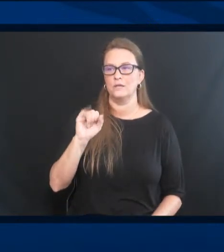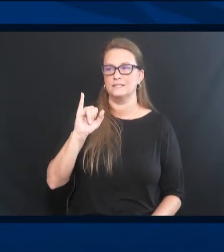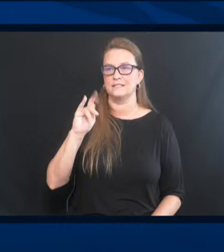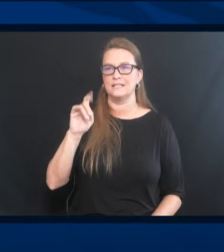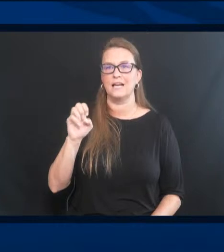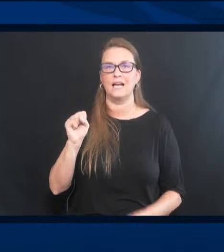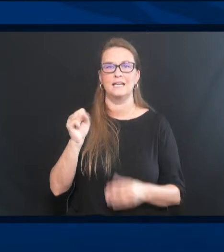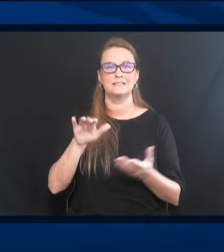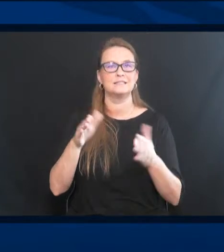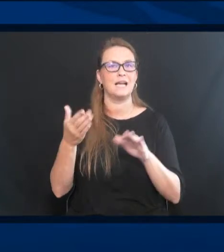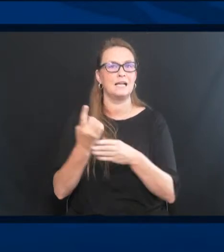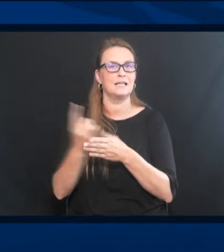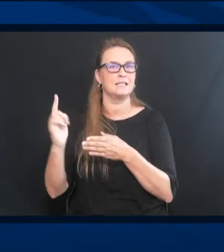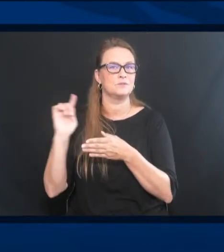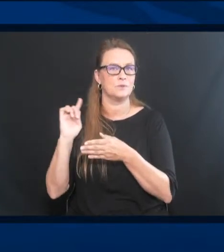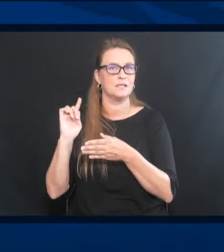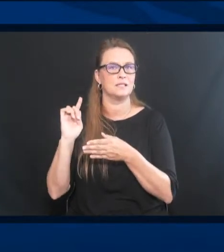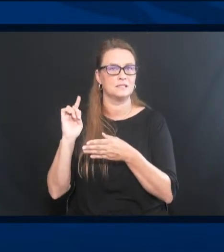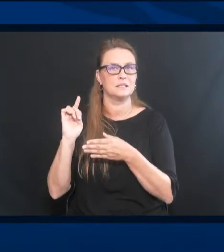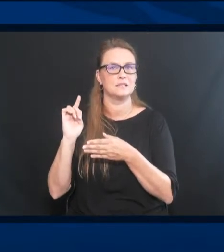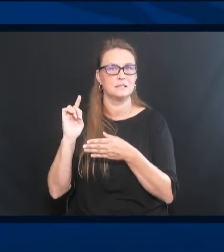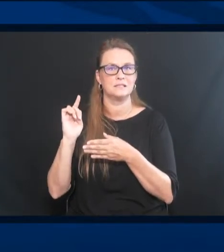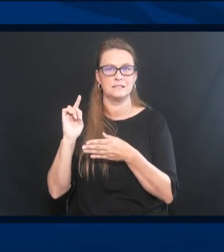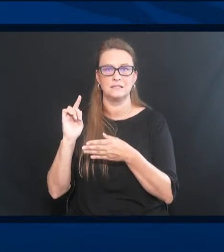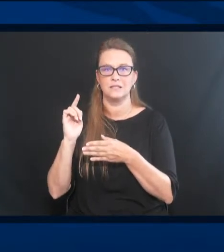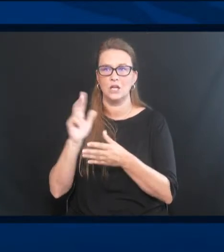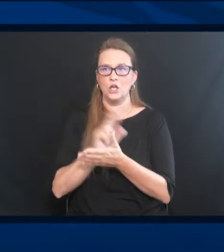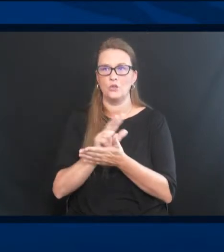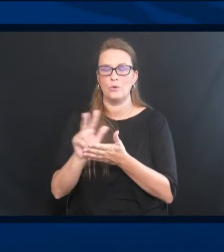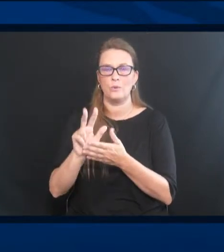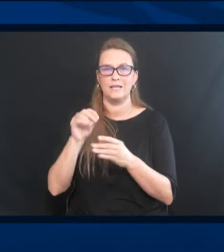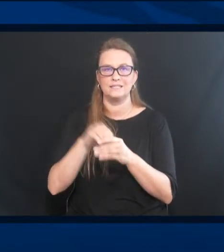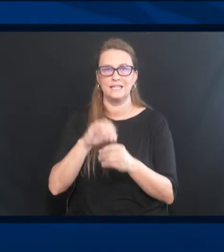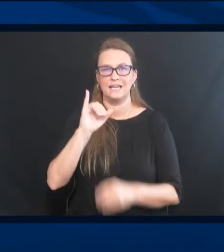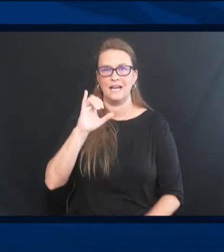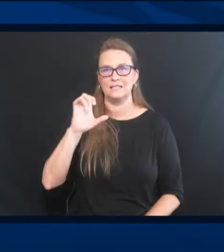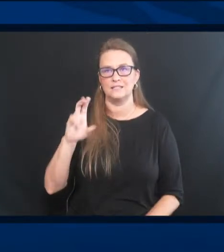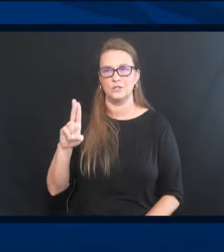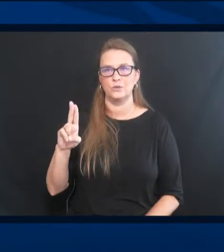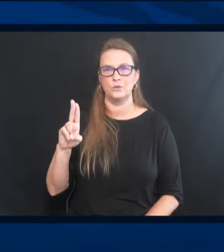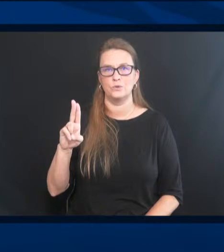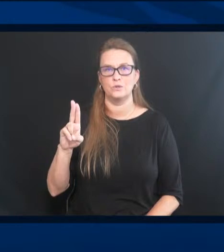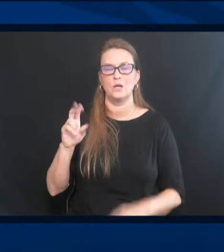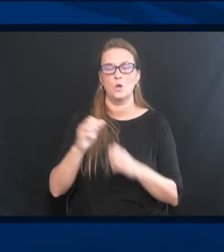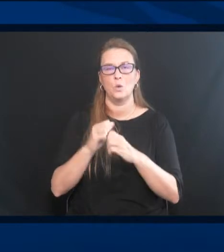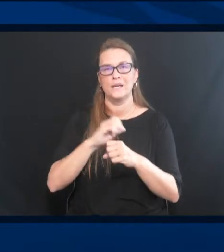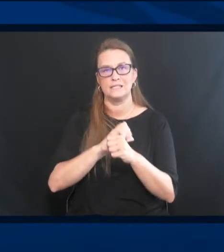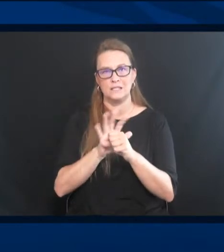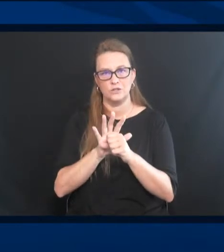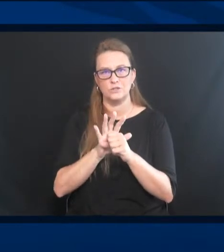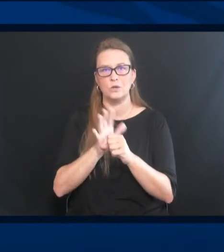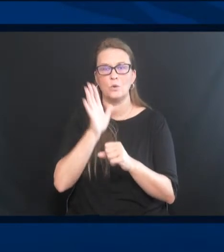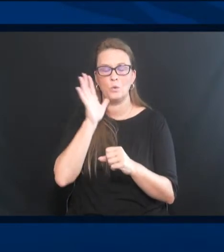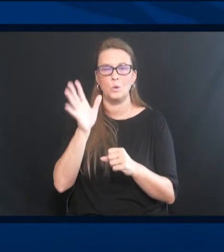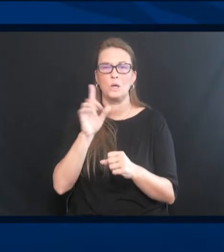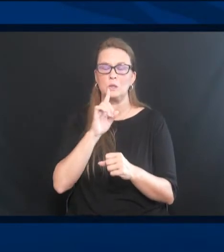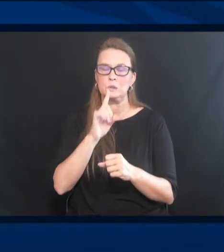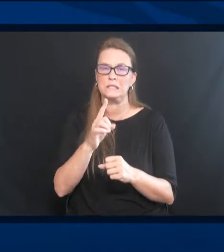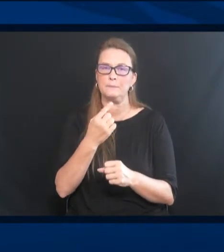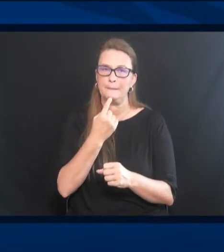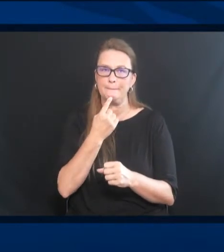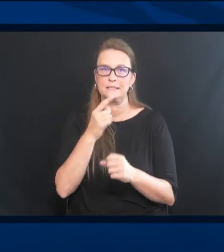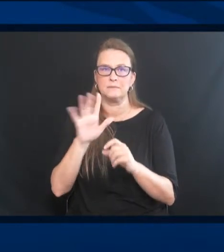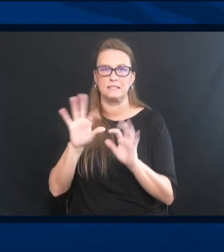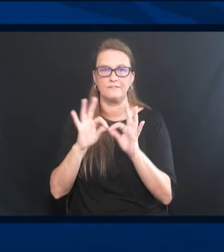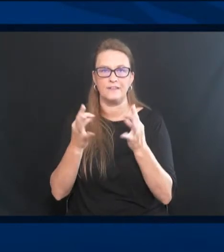last week after almost 3 weeks in the ICU with COVID. So he will be missed by his family and